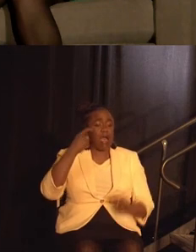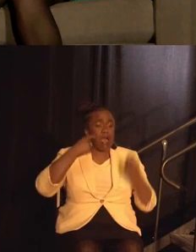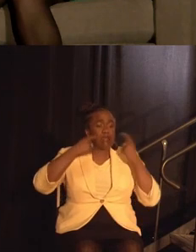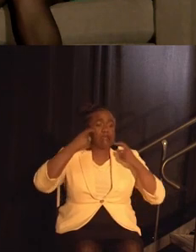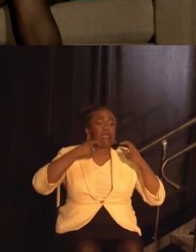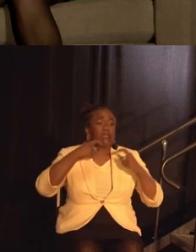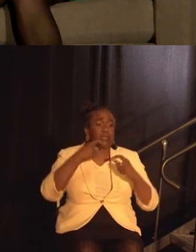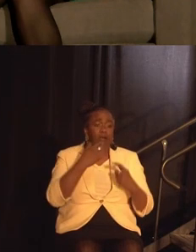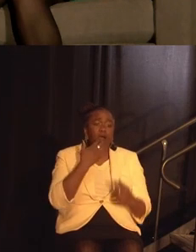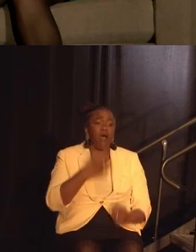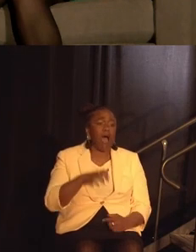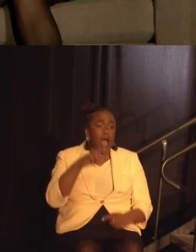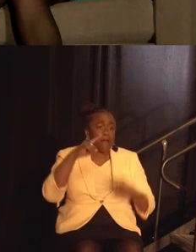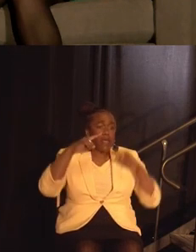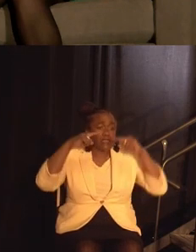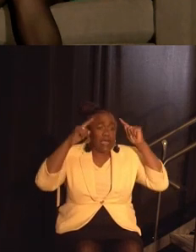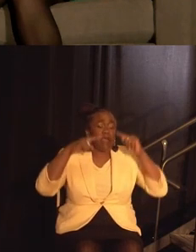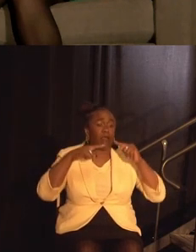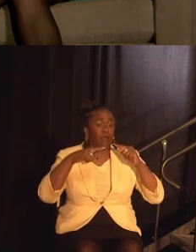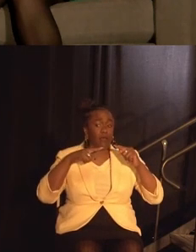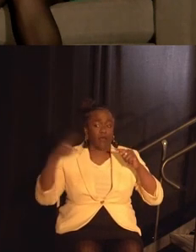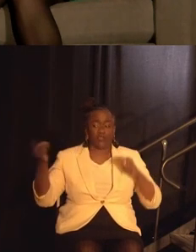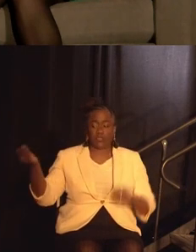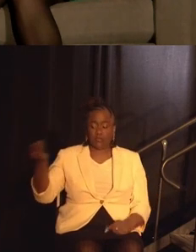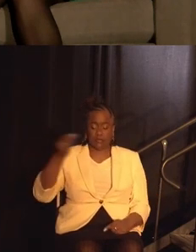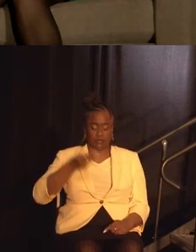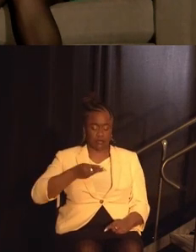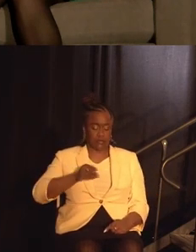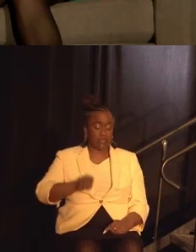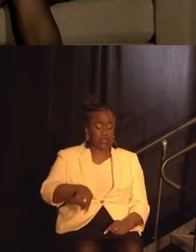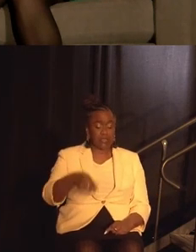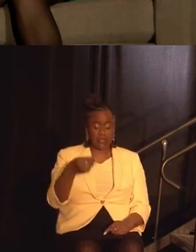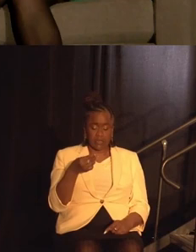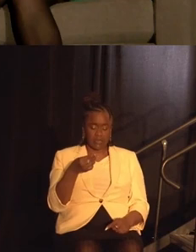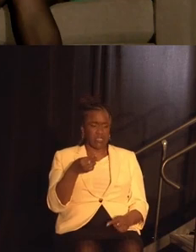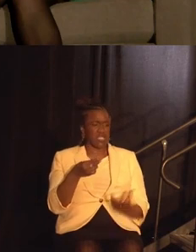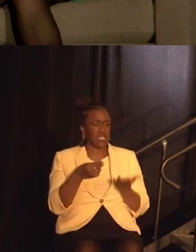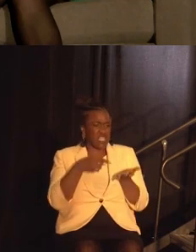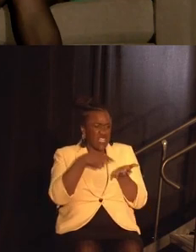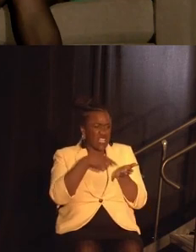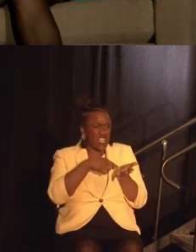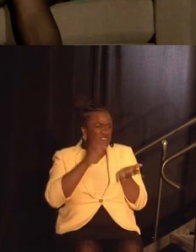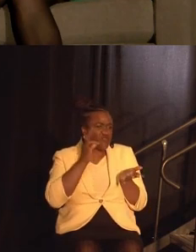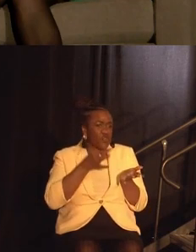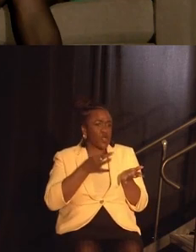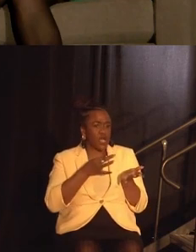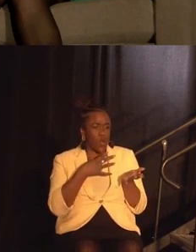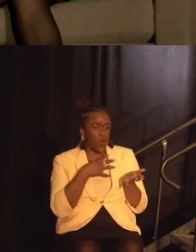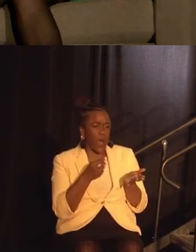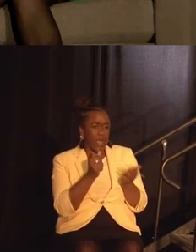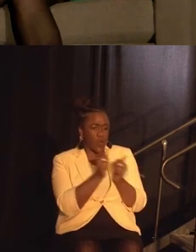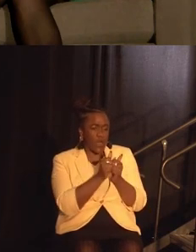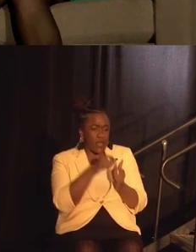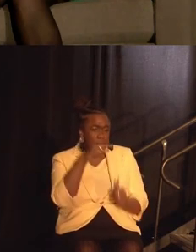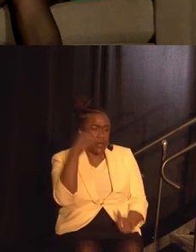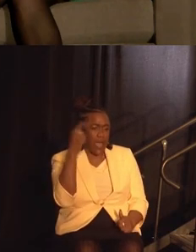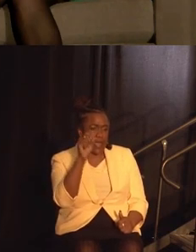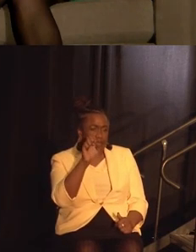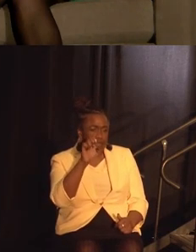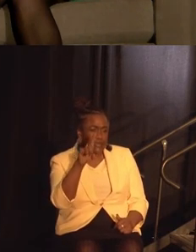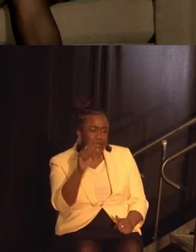mascara. She hands me a slice, the white interior flecked with black seeds like suspended